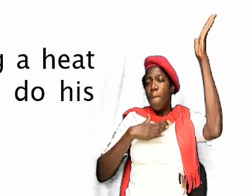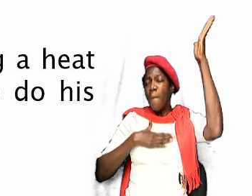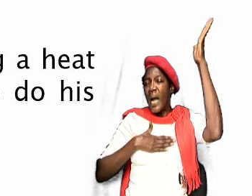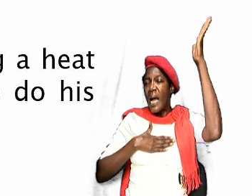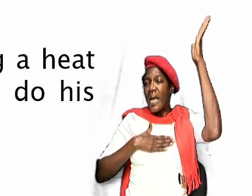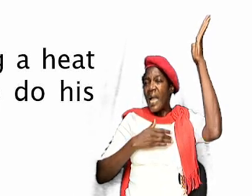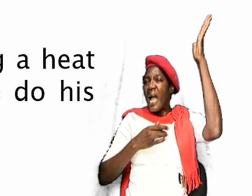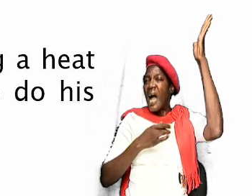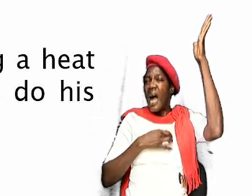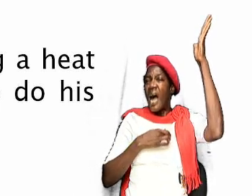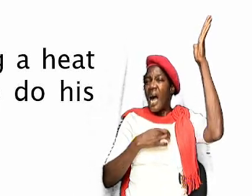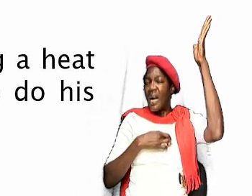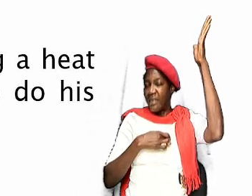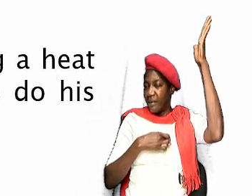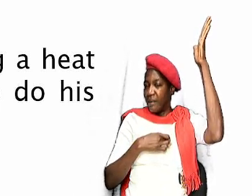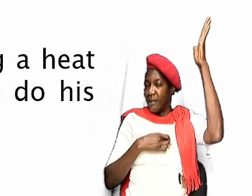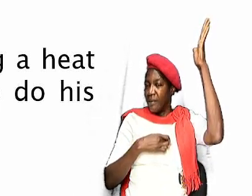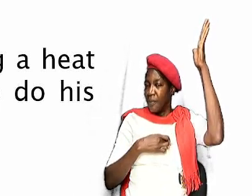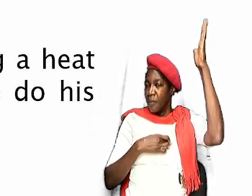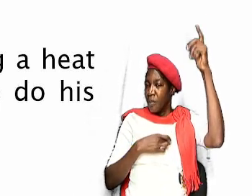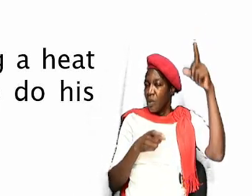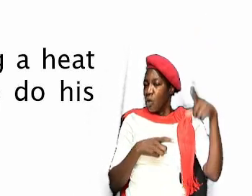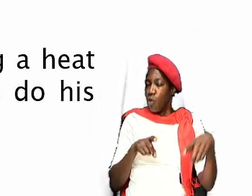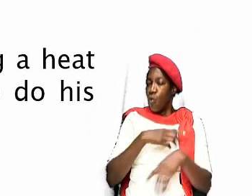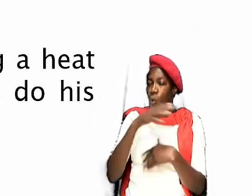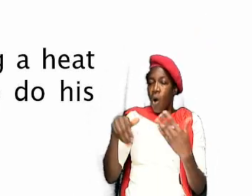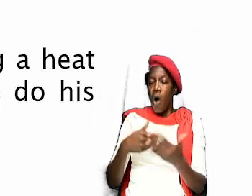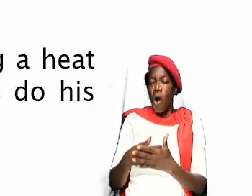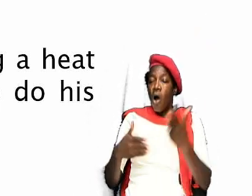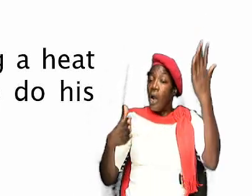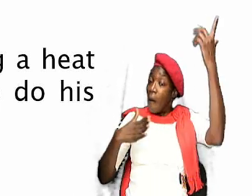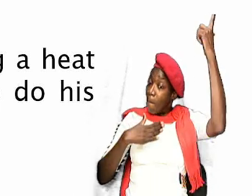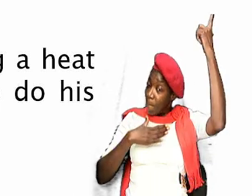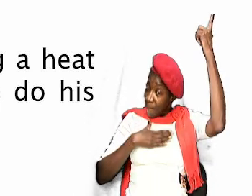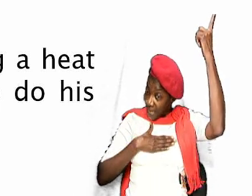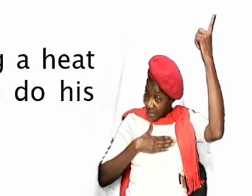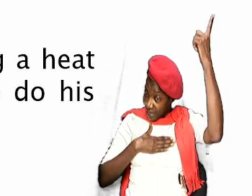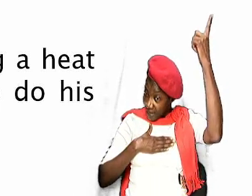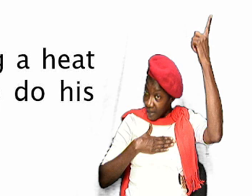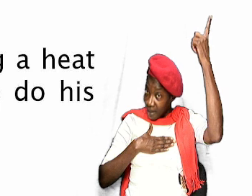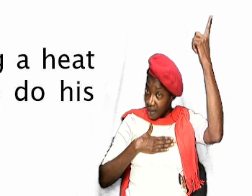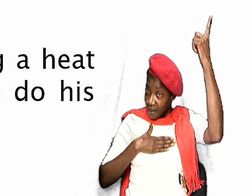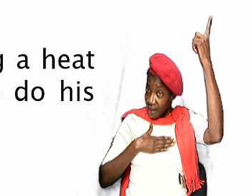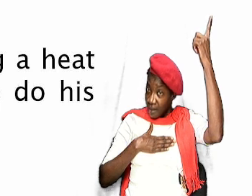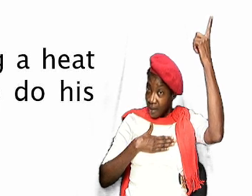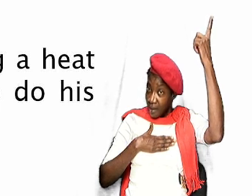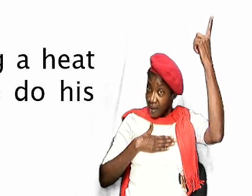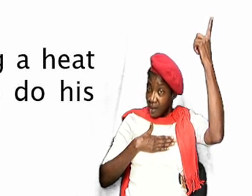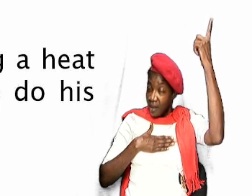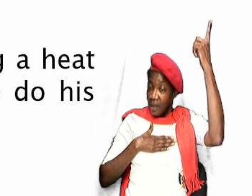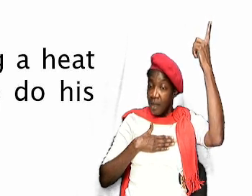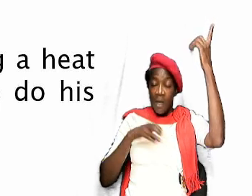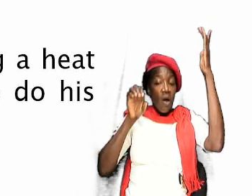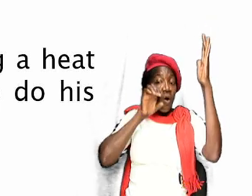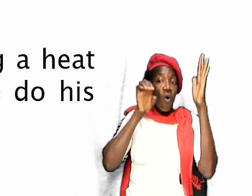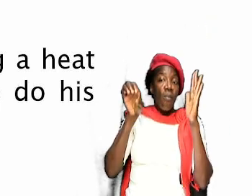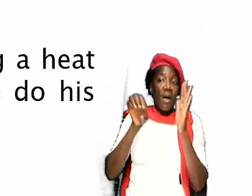will do all my commands. Command is missing from here, from there.